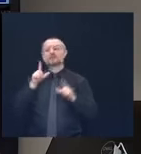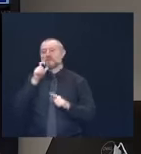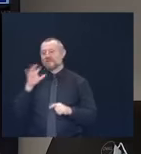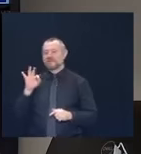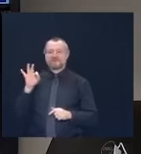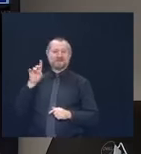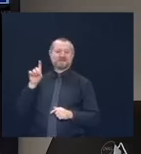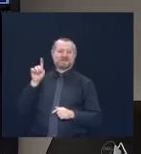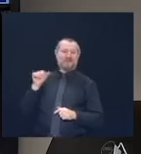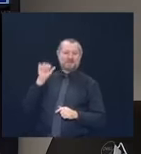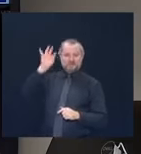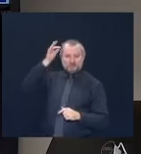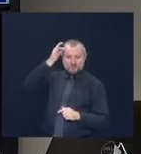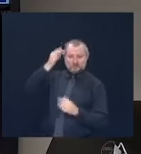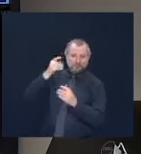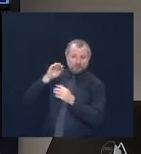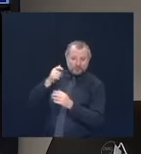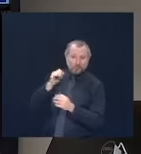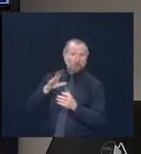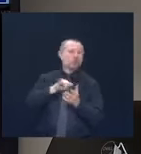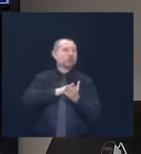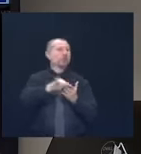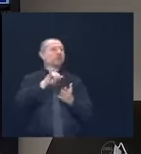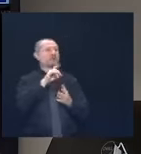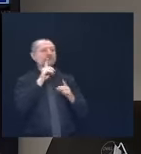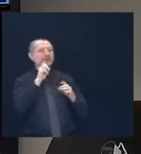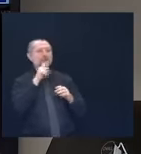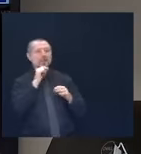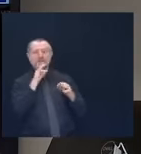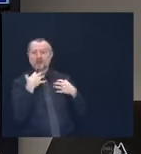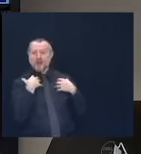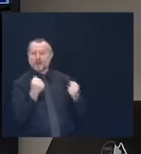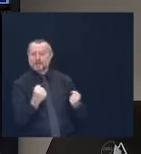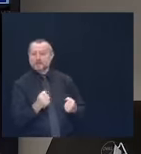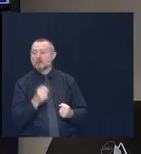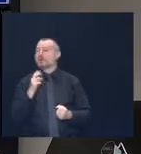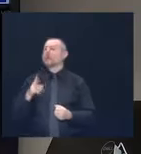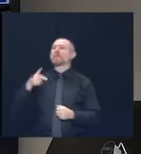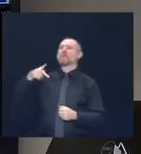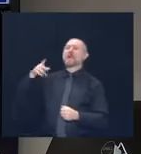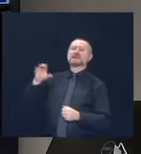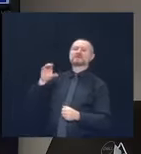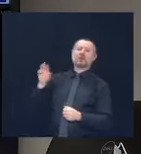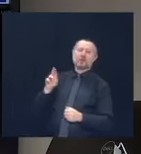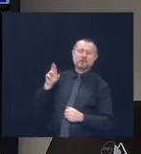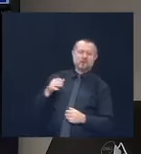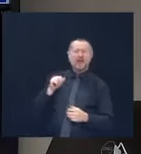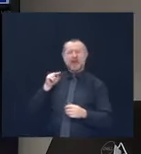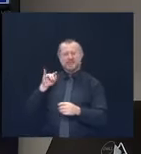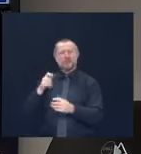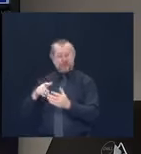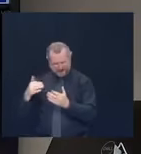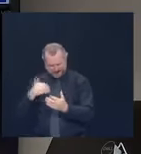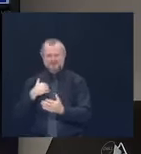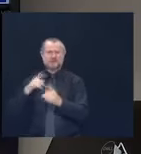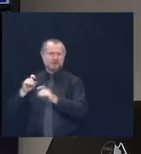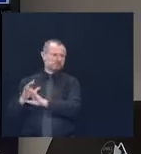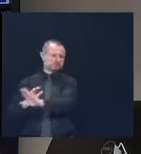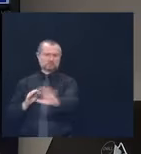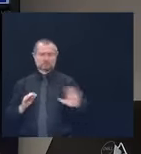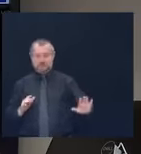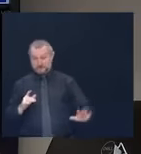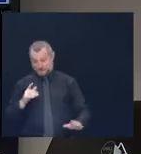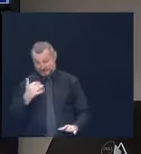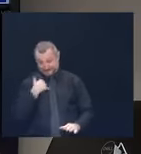current infection, if it's an antigen test, PCR test, we would count that because if you tested positive on an antigen